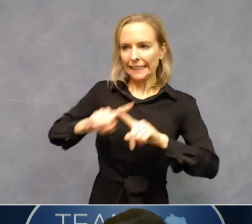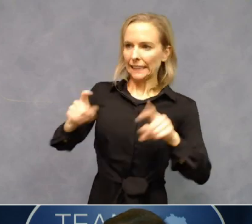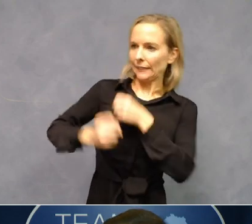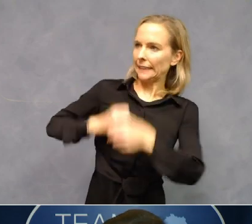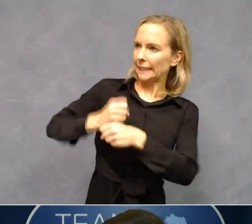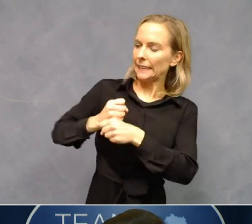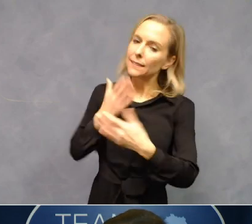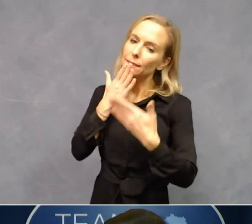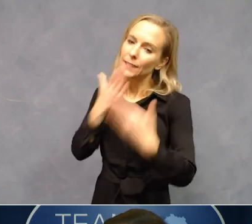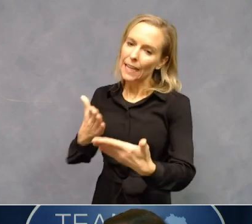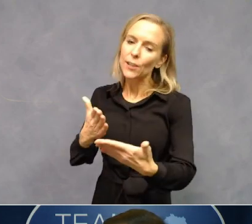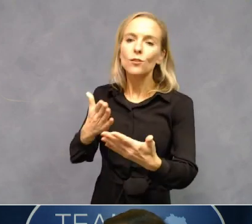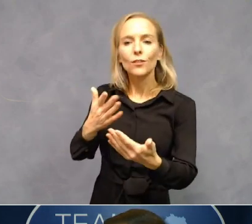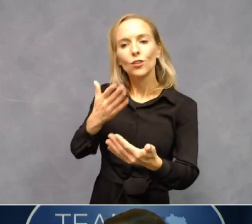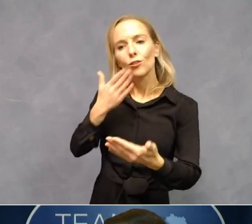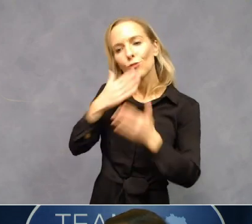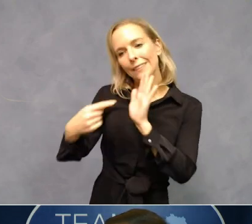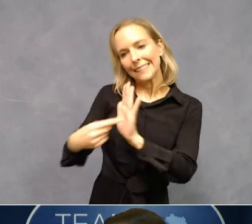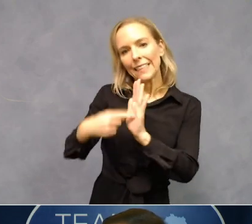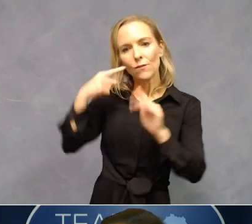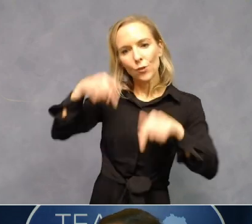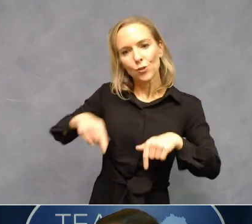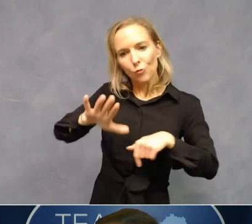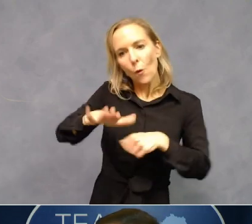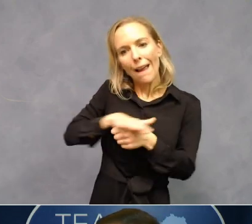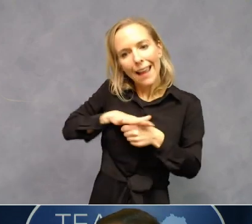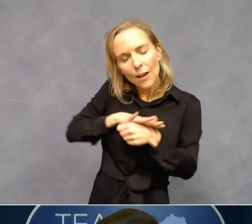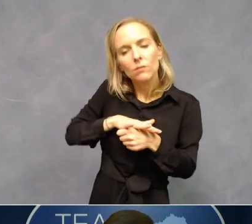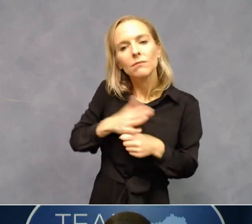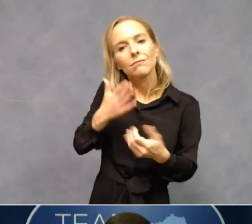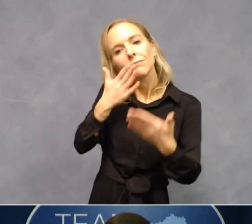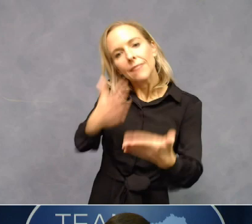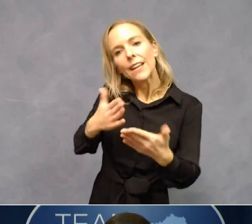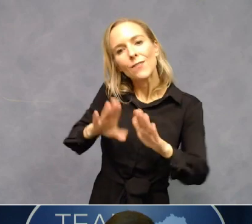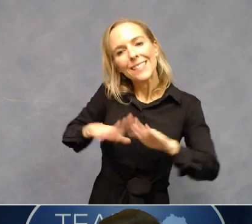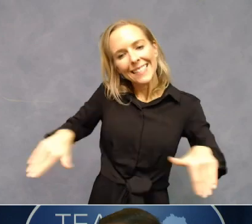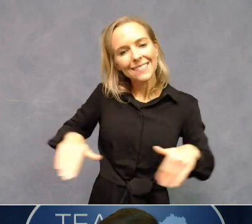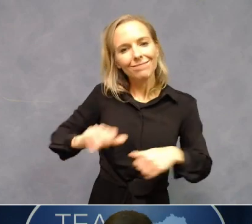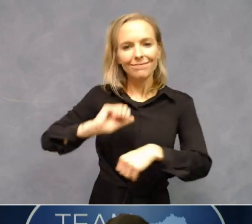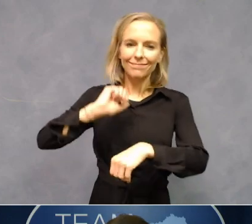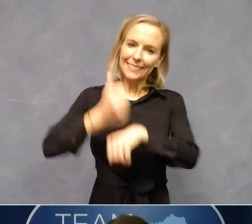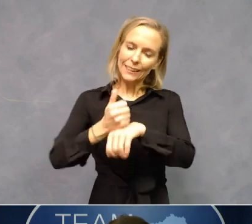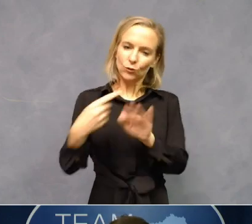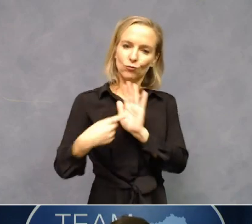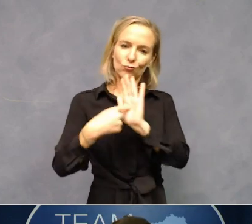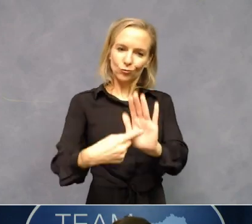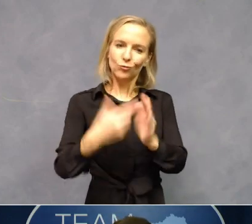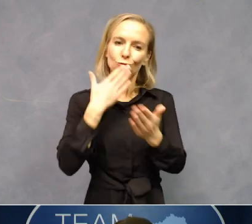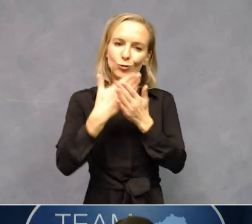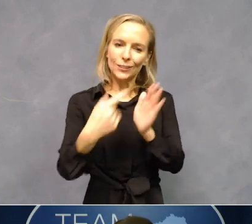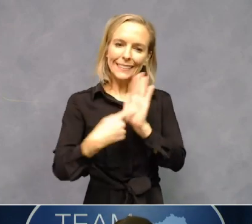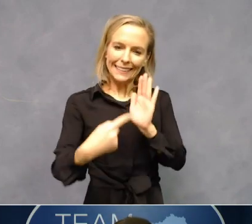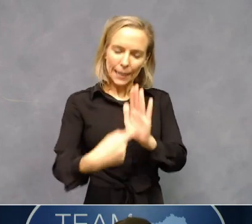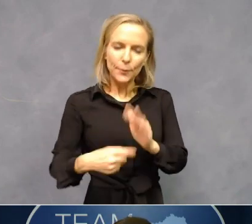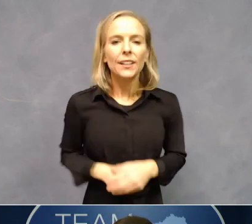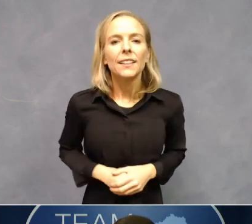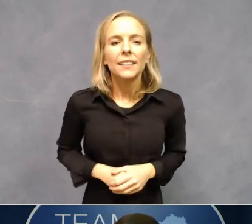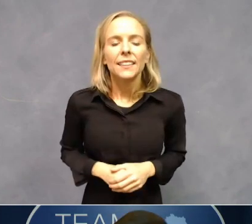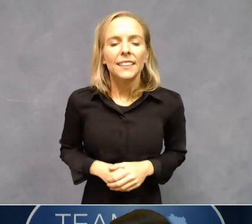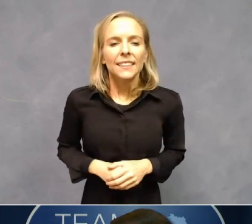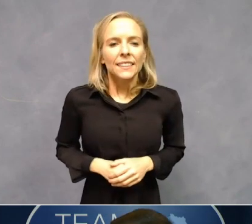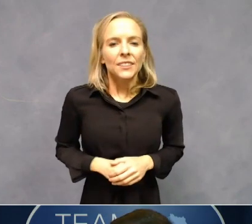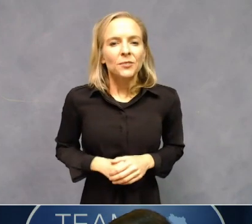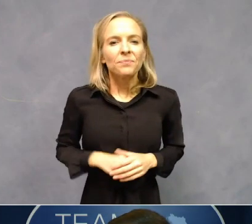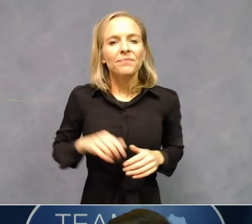good example for this neighborhood, and thank you for these kids for setting such a good example. All right, second